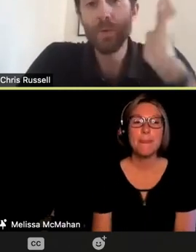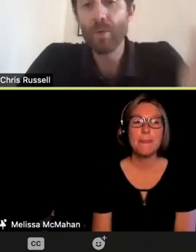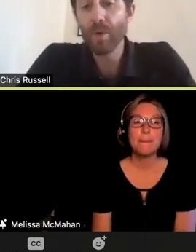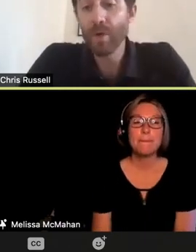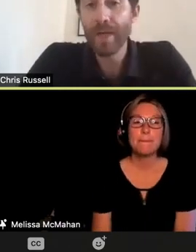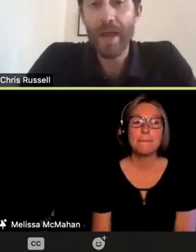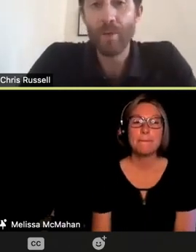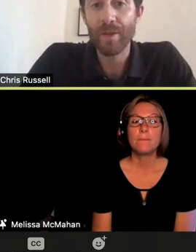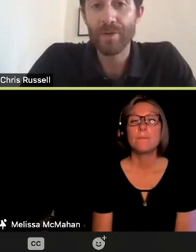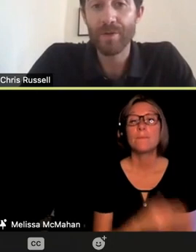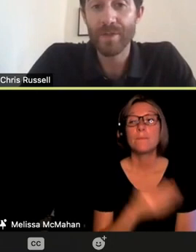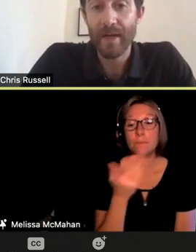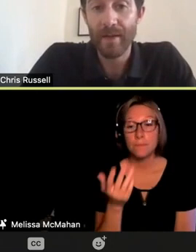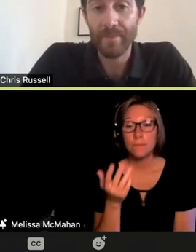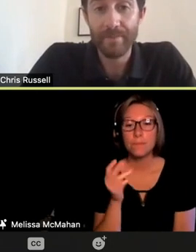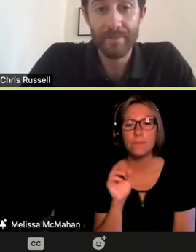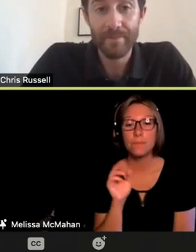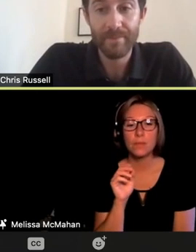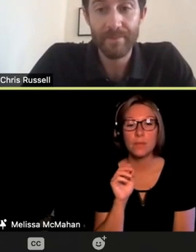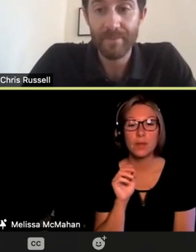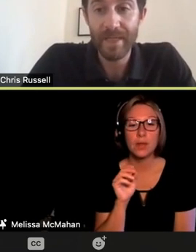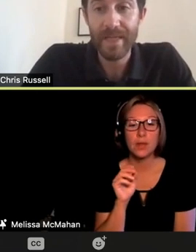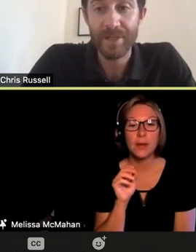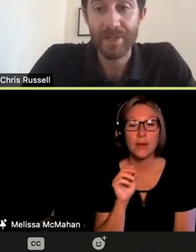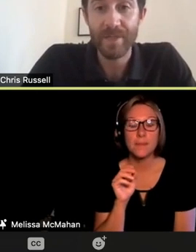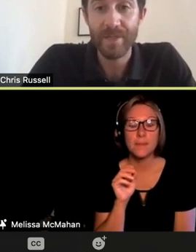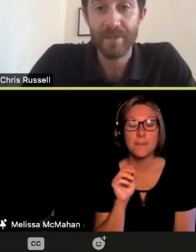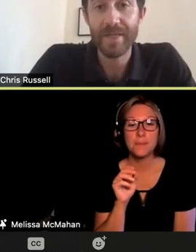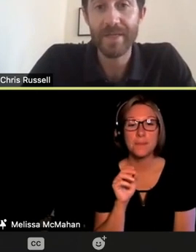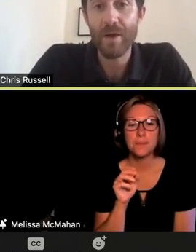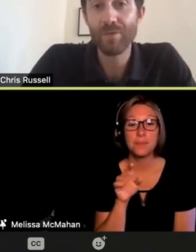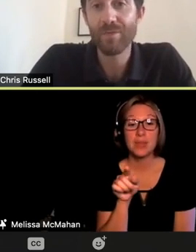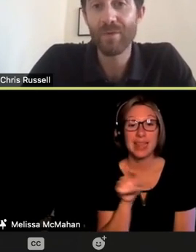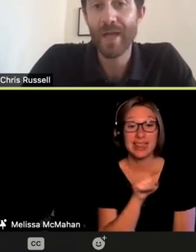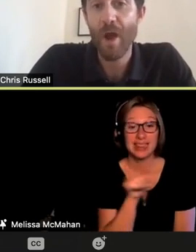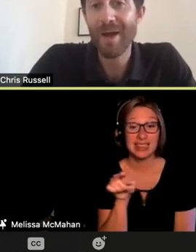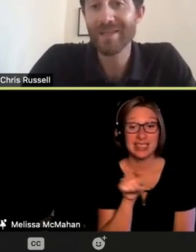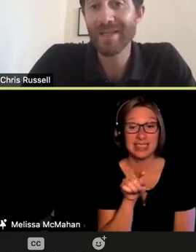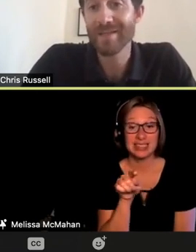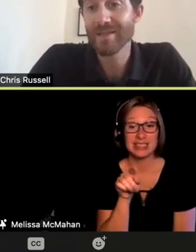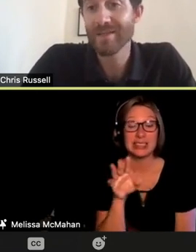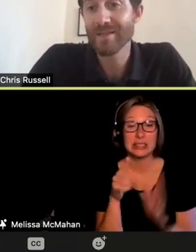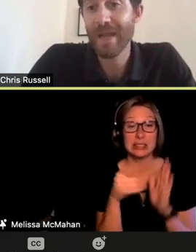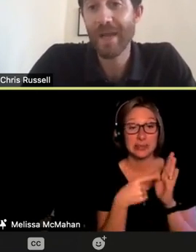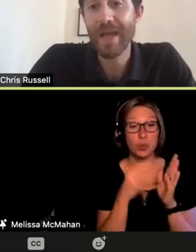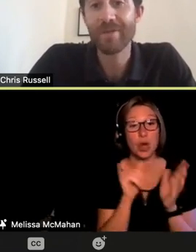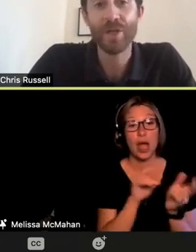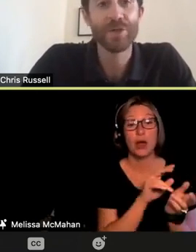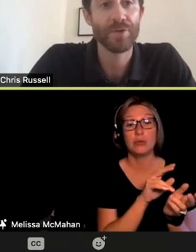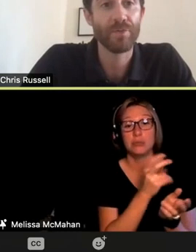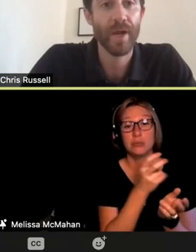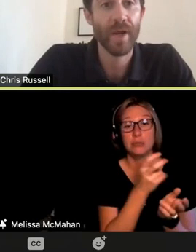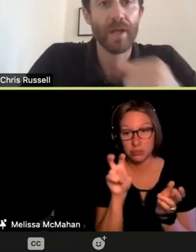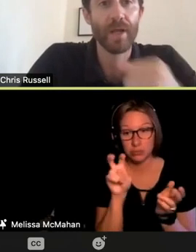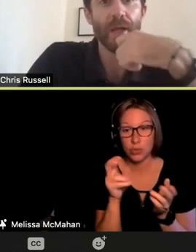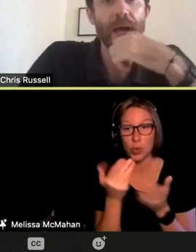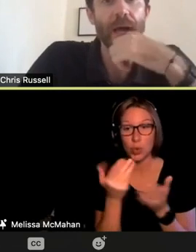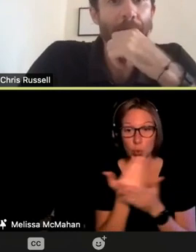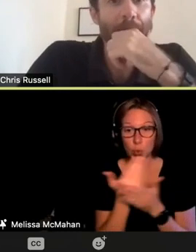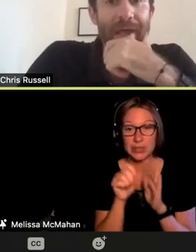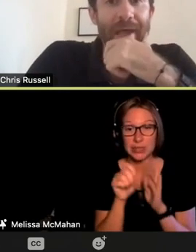So, right, what we were looking at with those, these tangible symbols. Now, how about these? Same kind of issue,